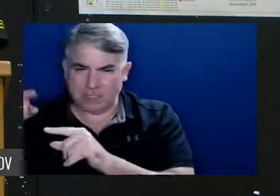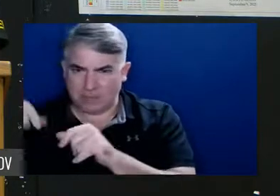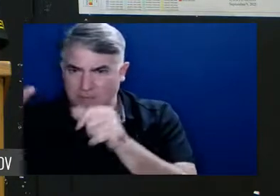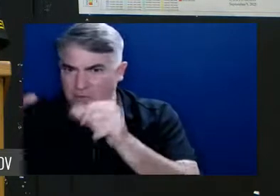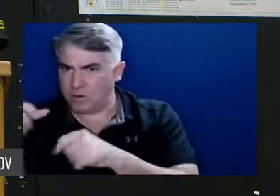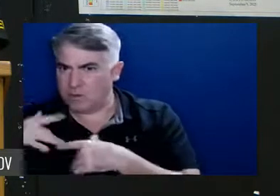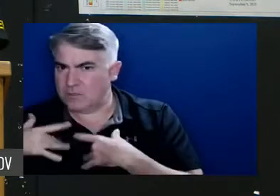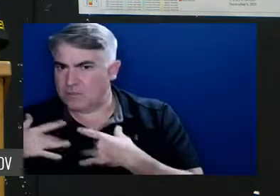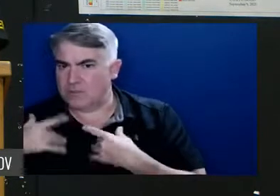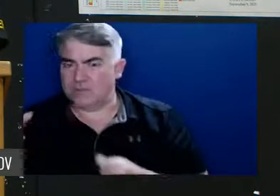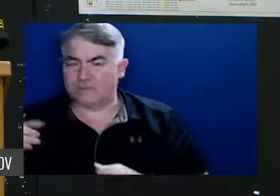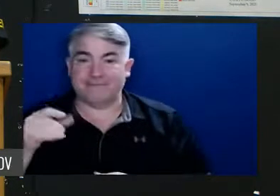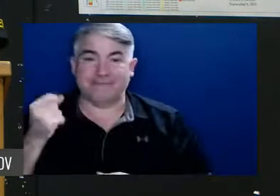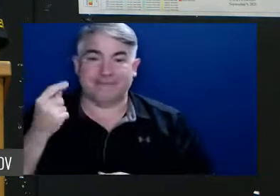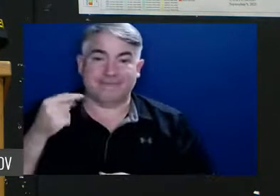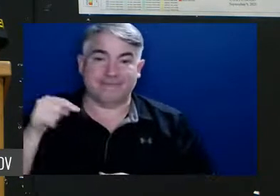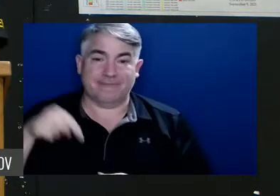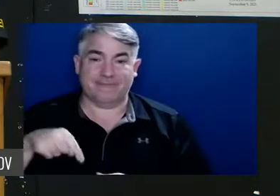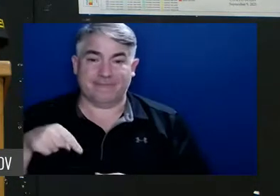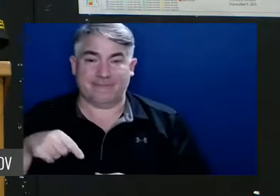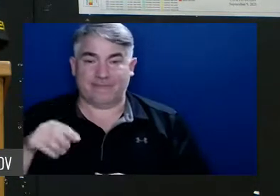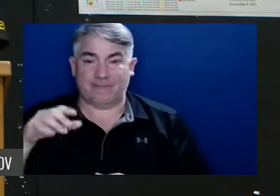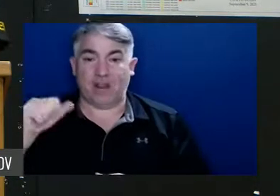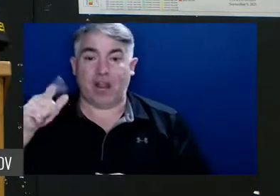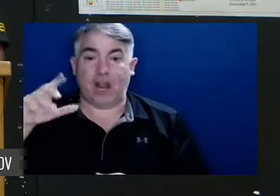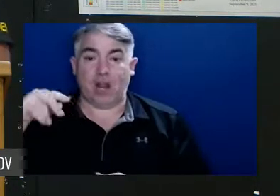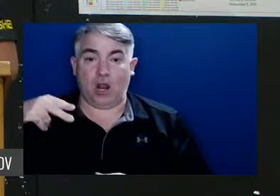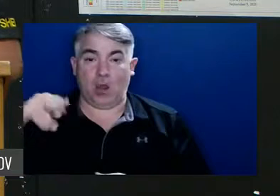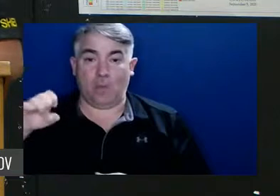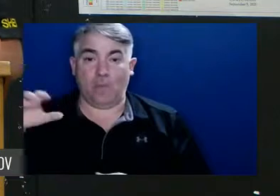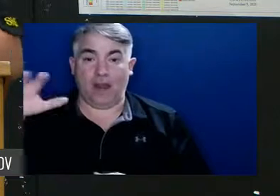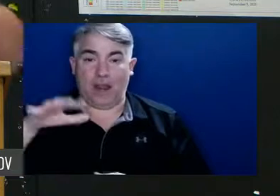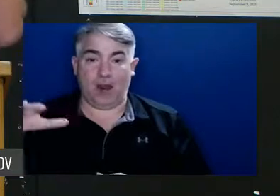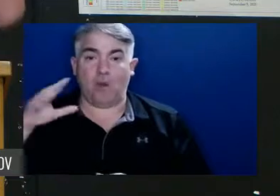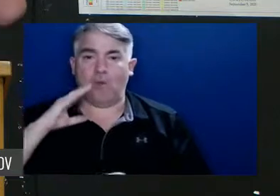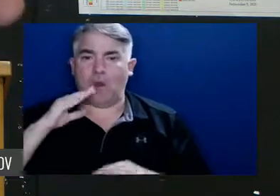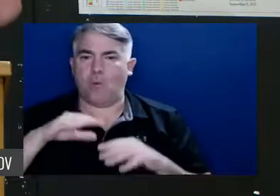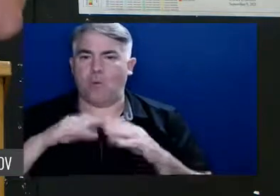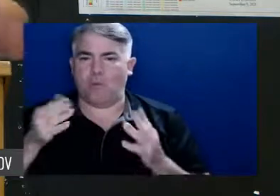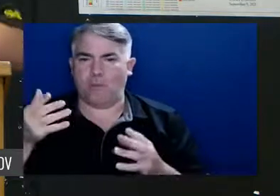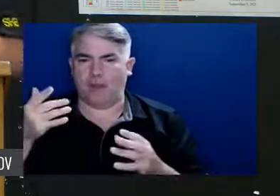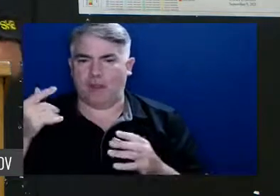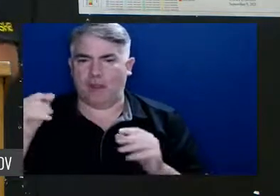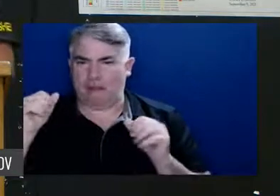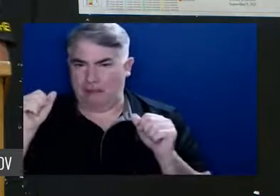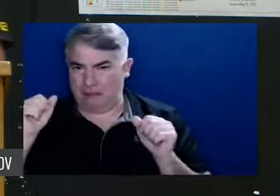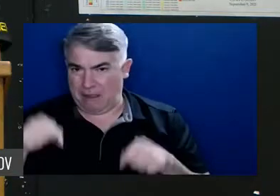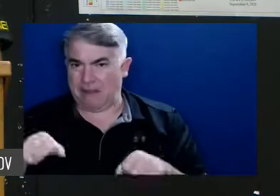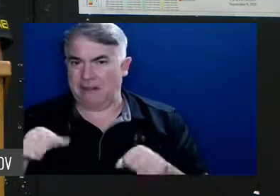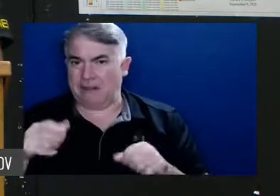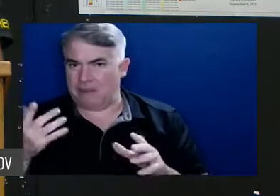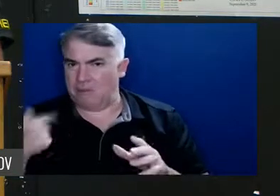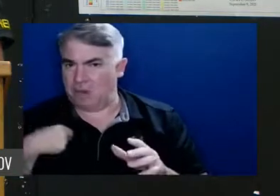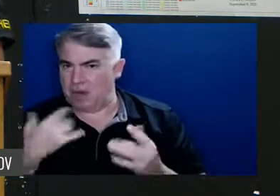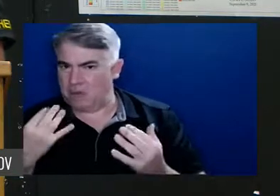that area when we can. Please continue to vet the resources that you're going to for assistance. We have received